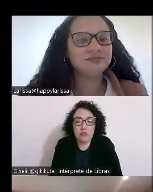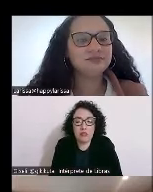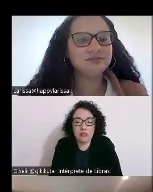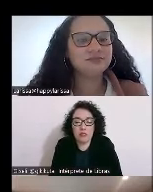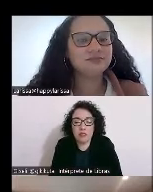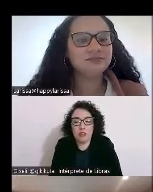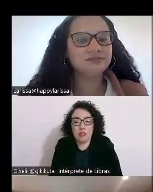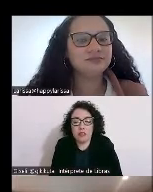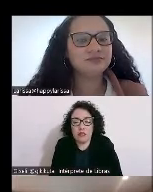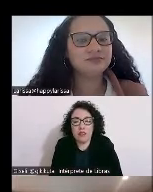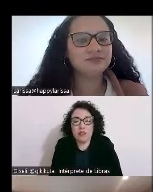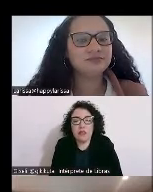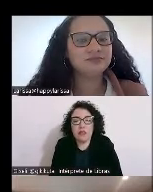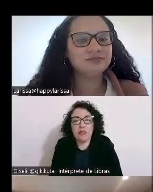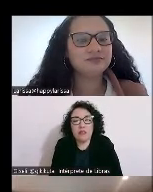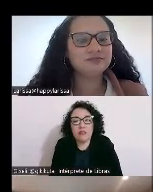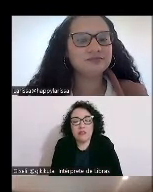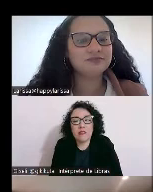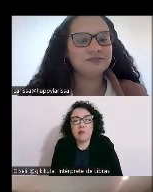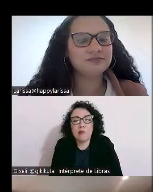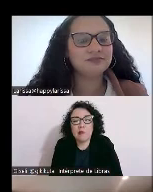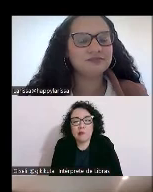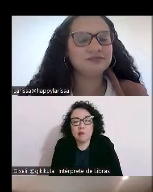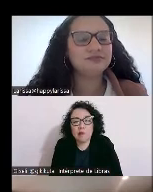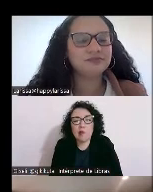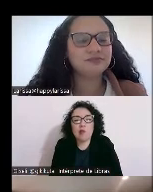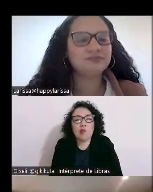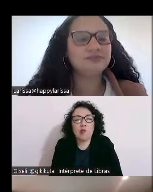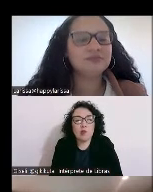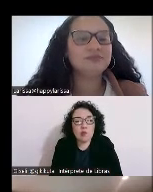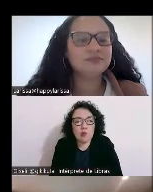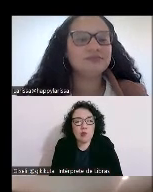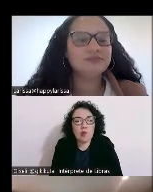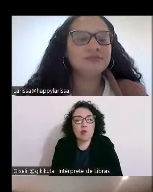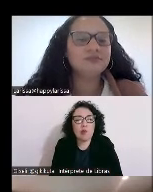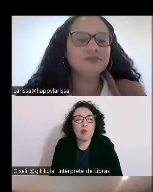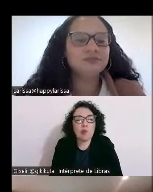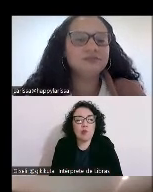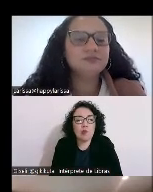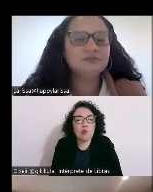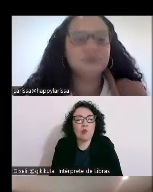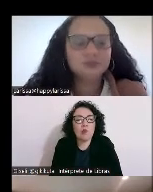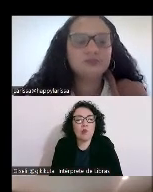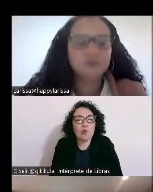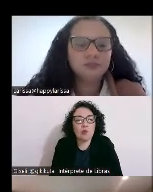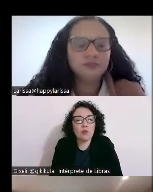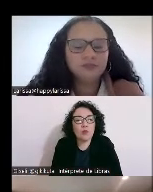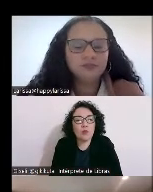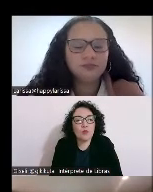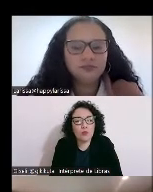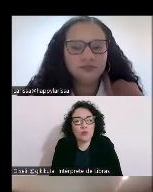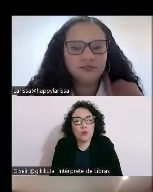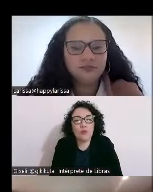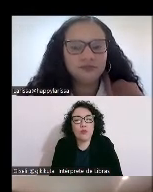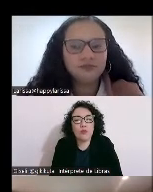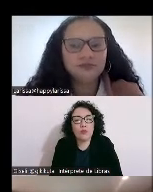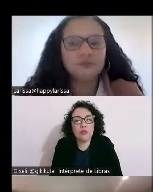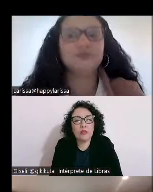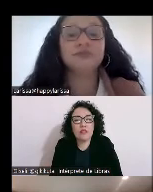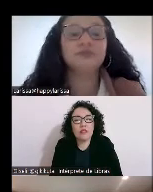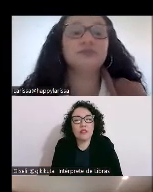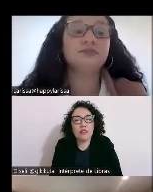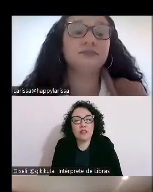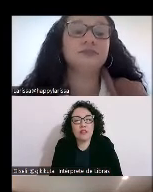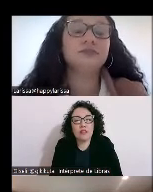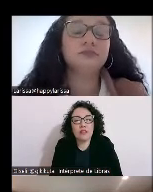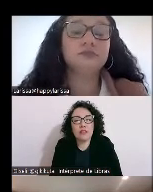advocate, and that is I'm going to put all of these on at one time. The different kinds of